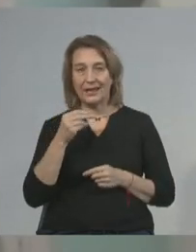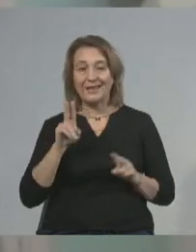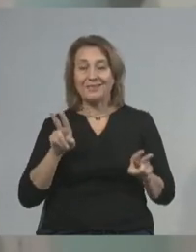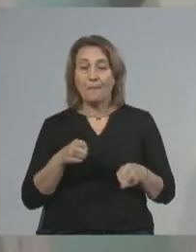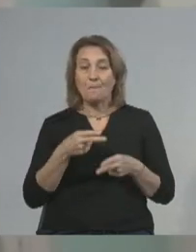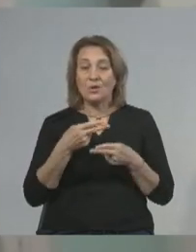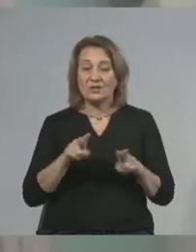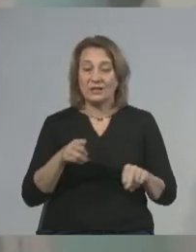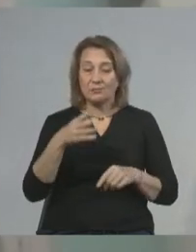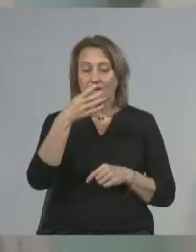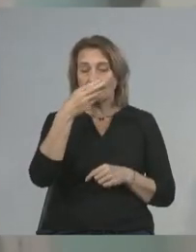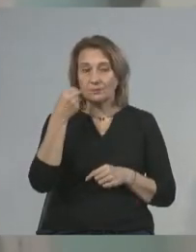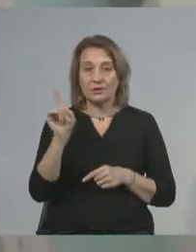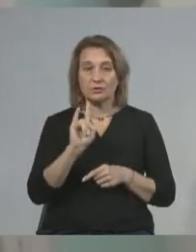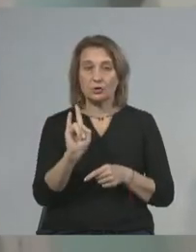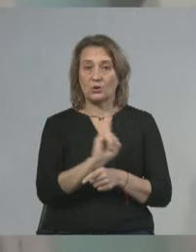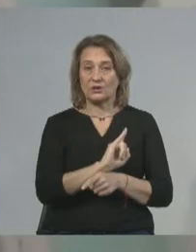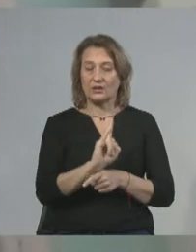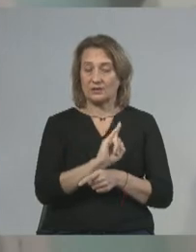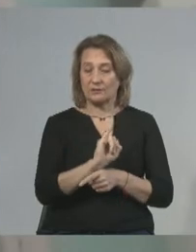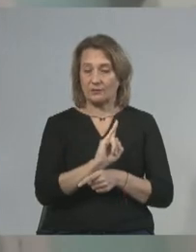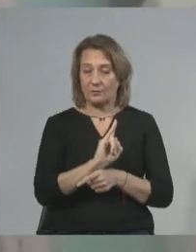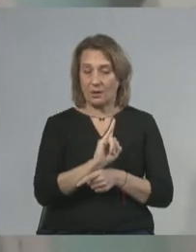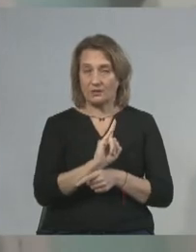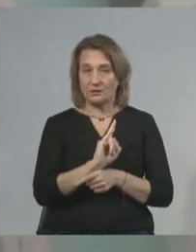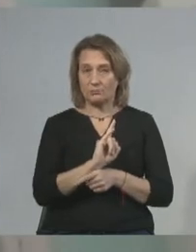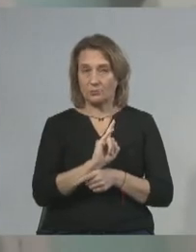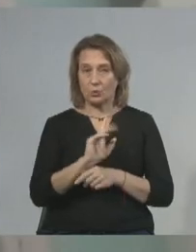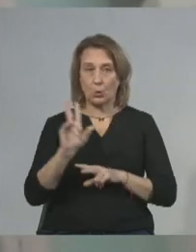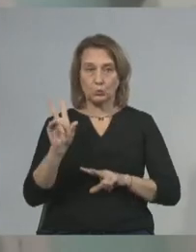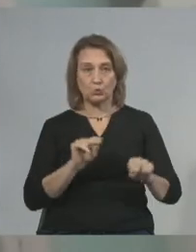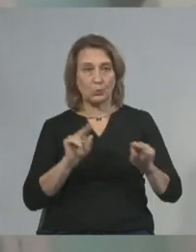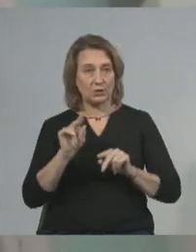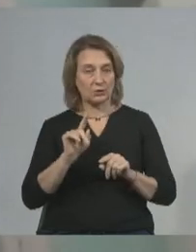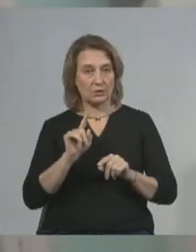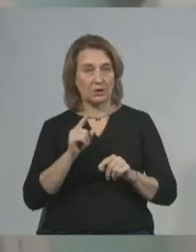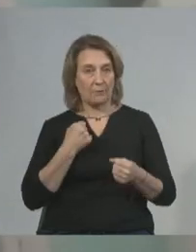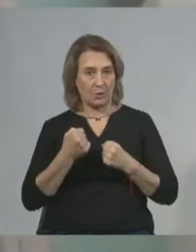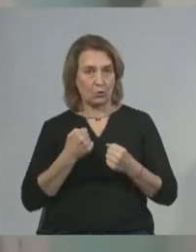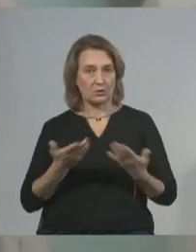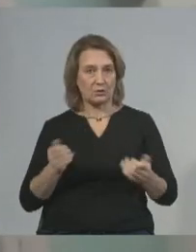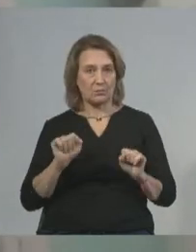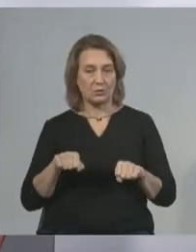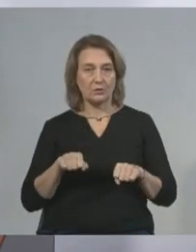thank you yeah thank you so much